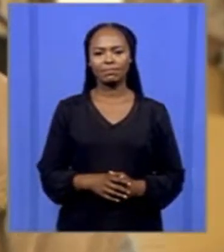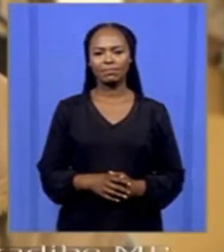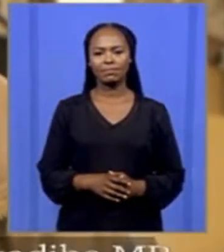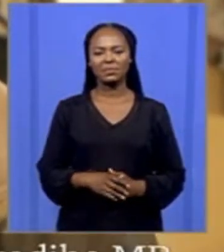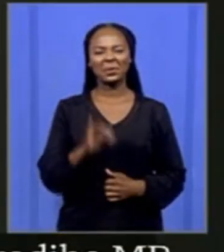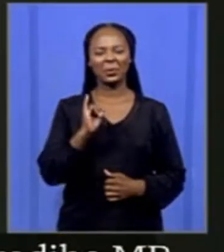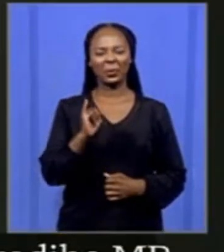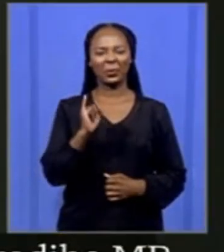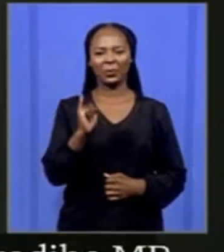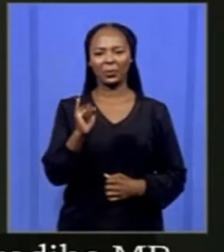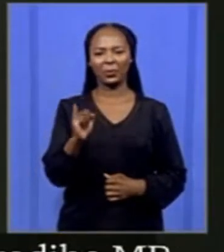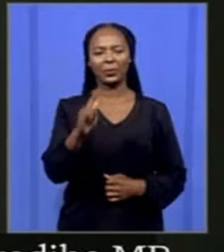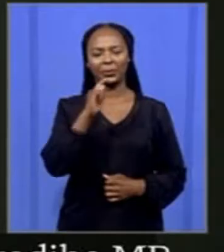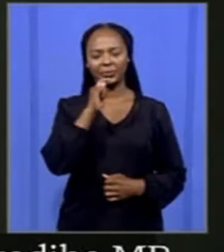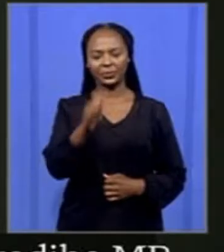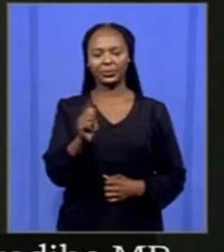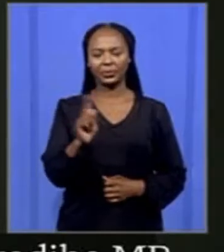Disaster.